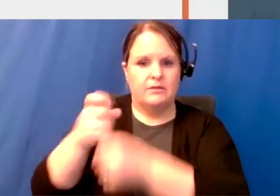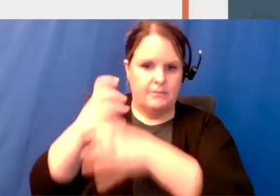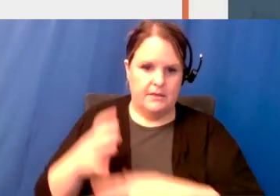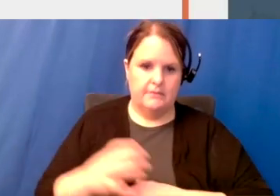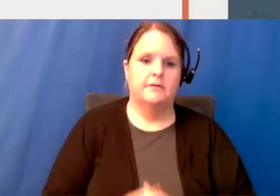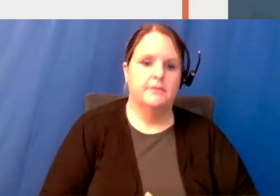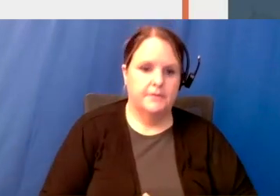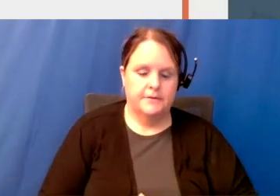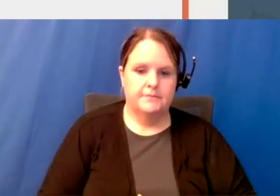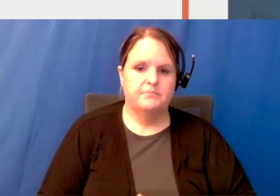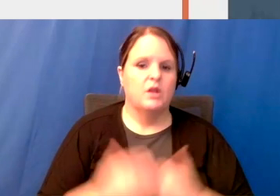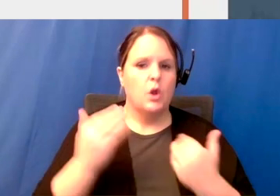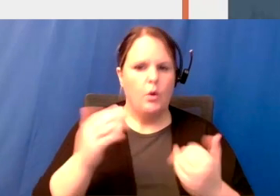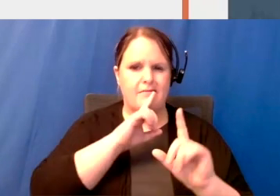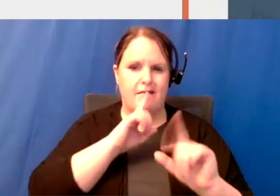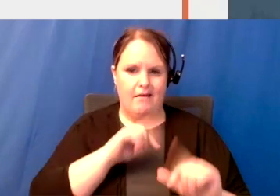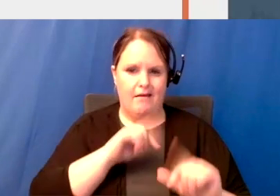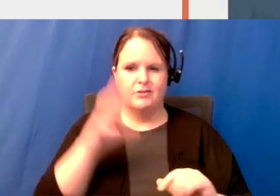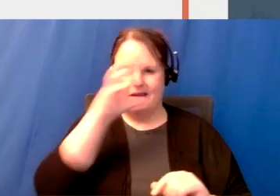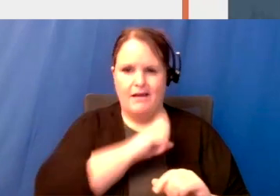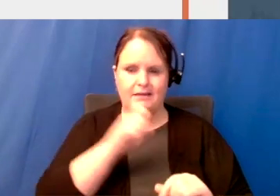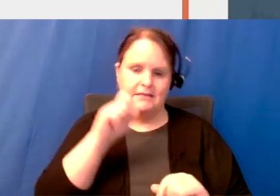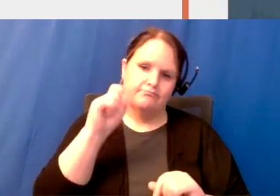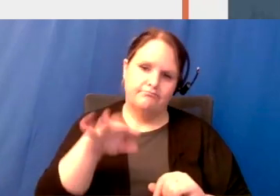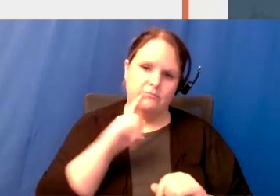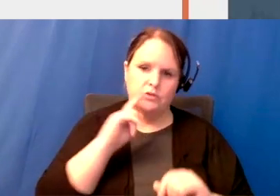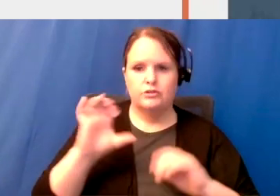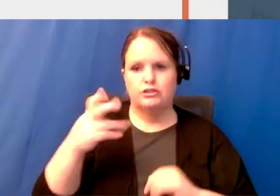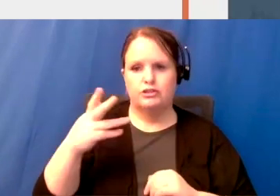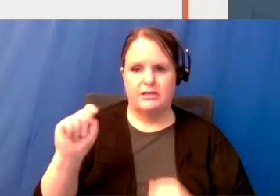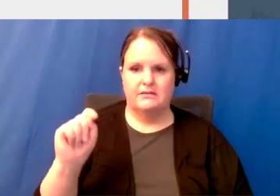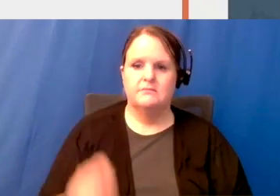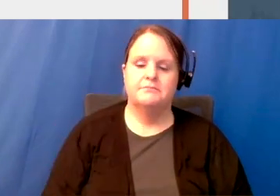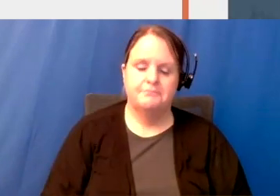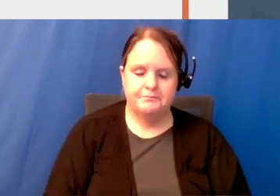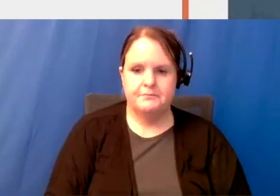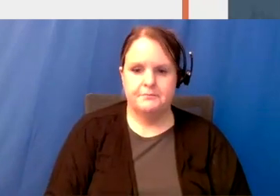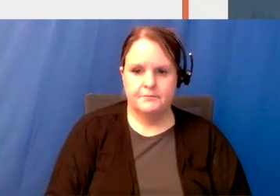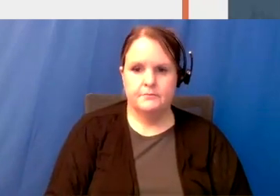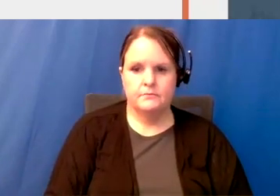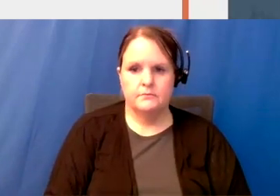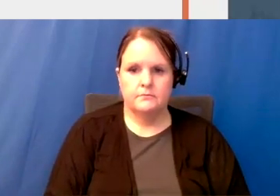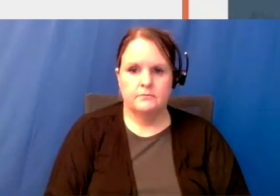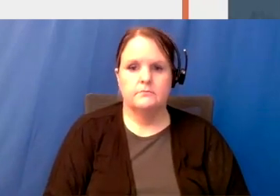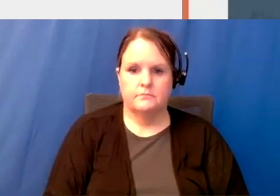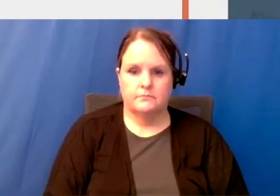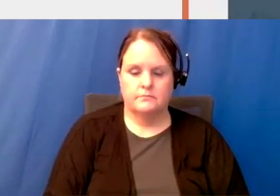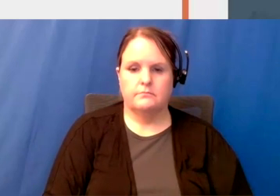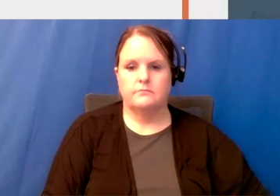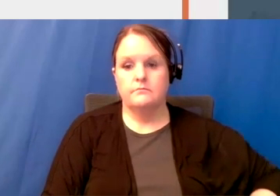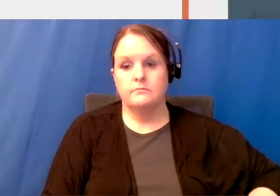put take a guess and drop it in the chat box, or just think of it, that would be great.